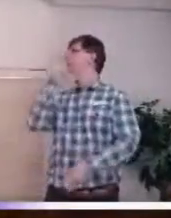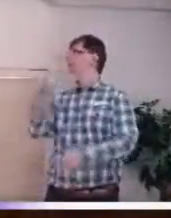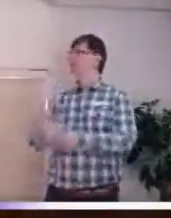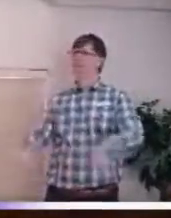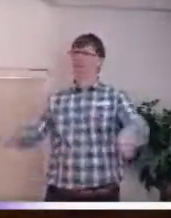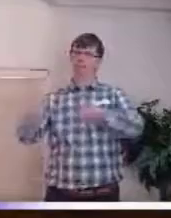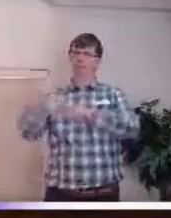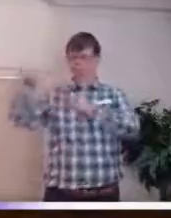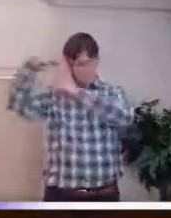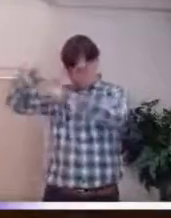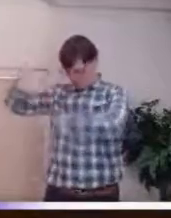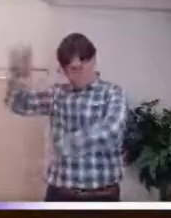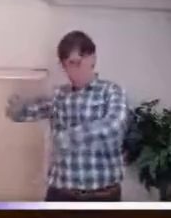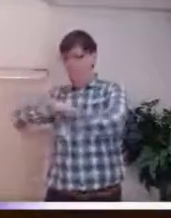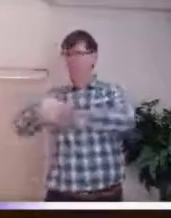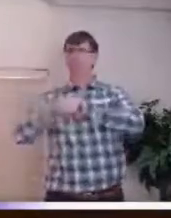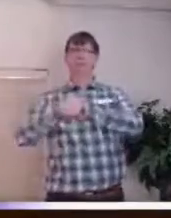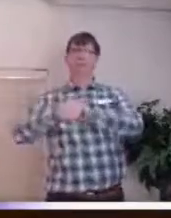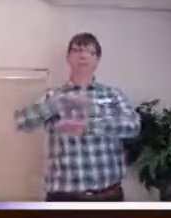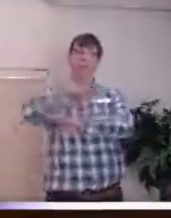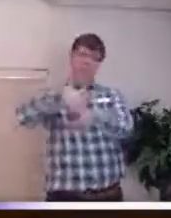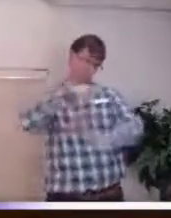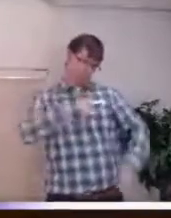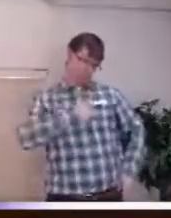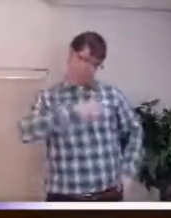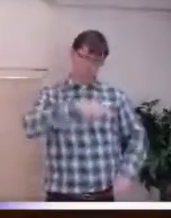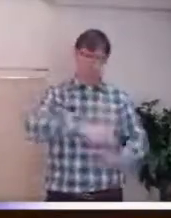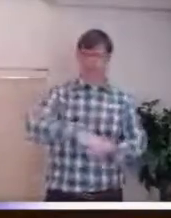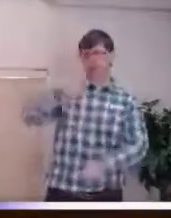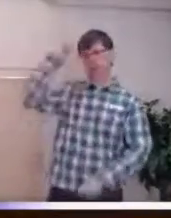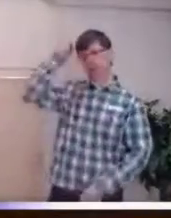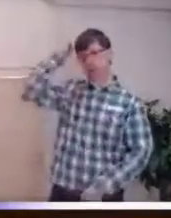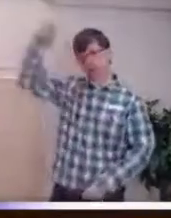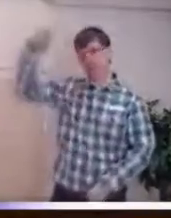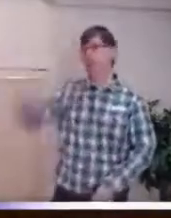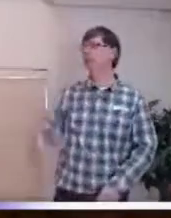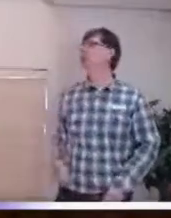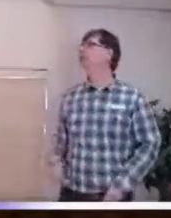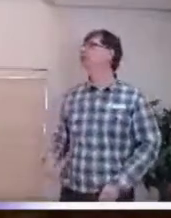to find peace, peace in our hearts, peace in our minds.